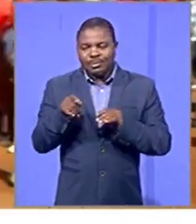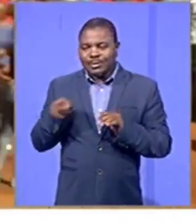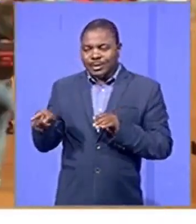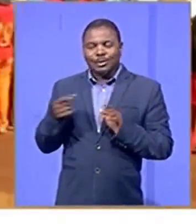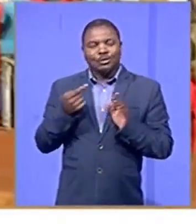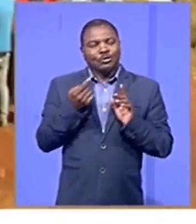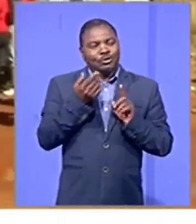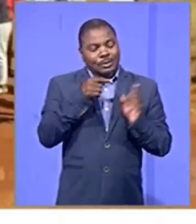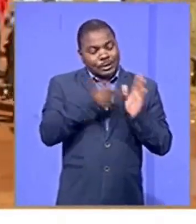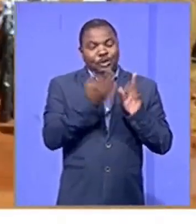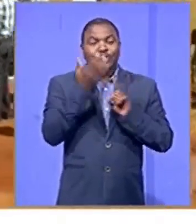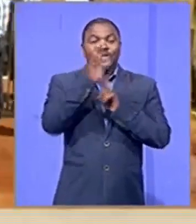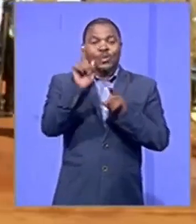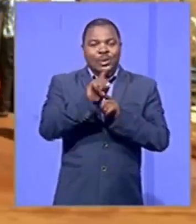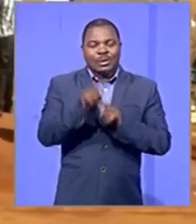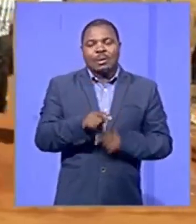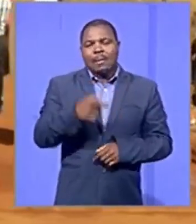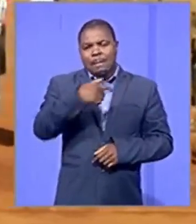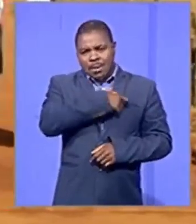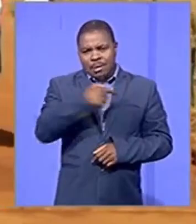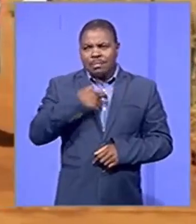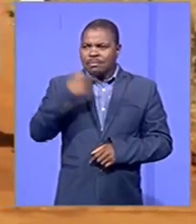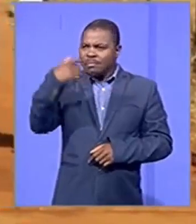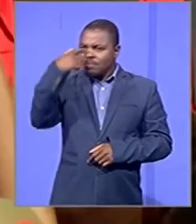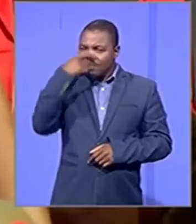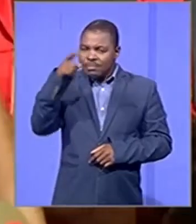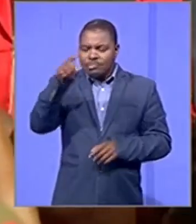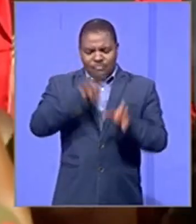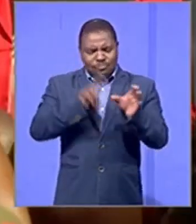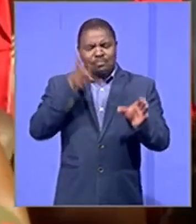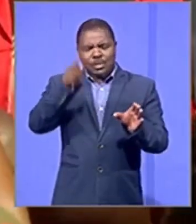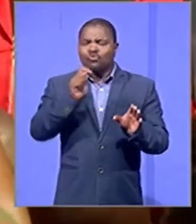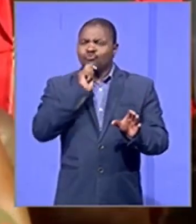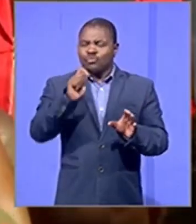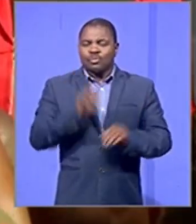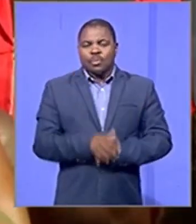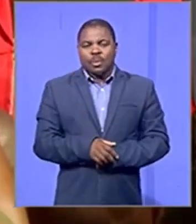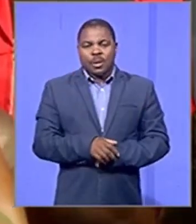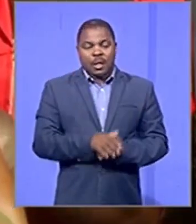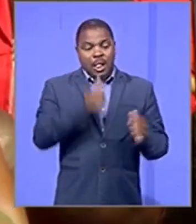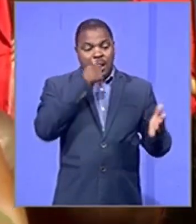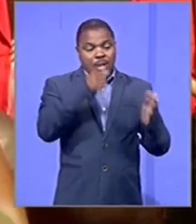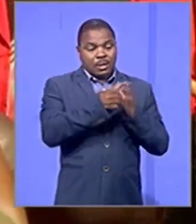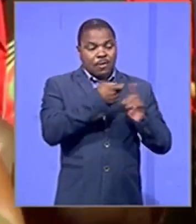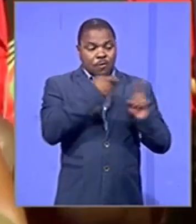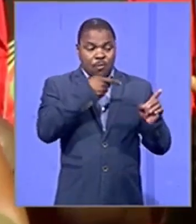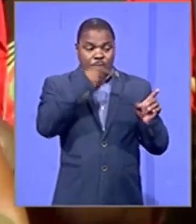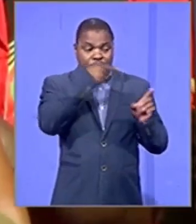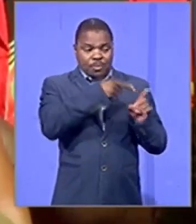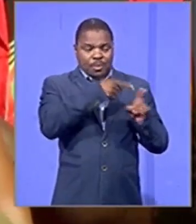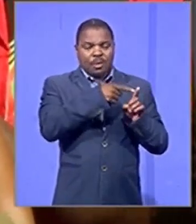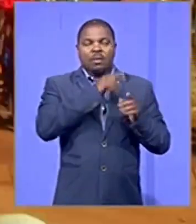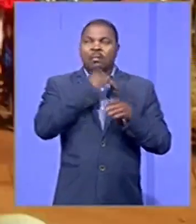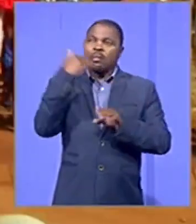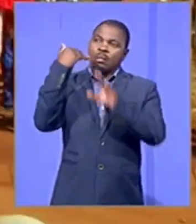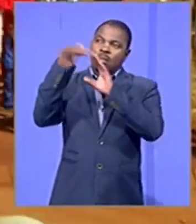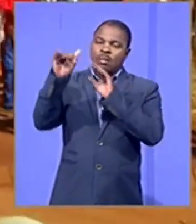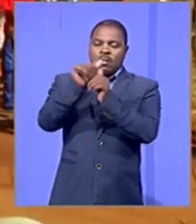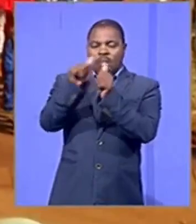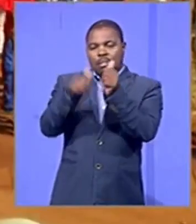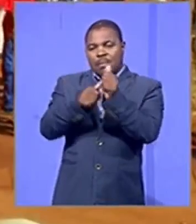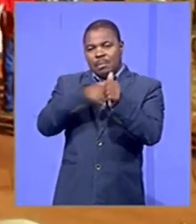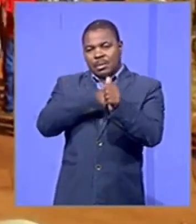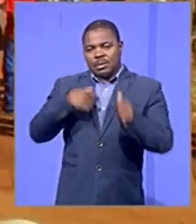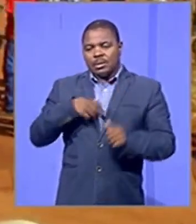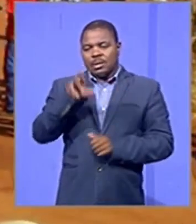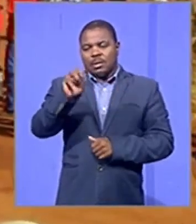Cyril Ramaphosa a itokolle ke bya maleba ka lengwalo leo le lebile go motlatsa mo president wa ANC Paul Mashatile. Mbeki o